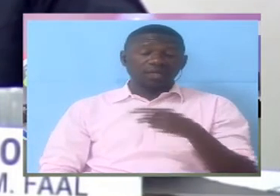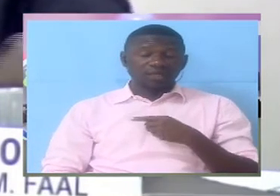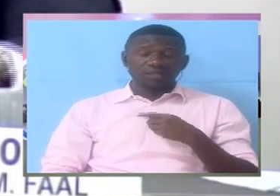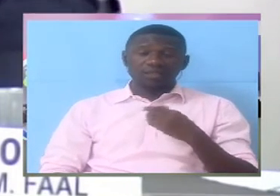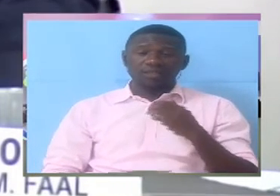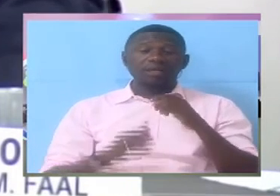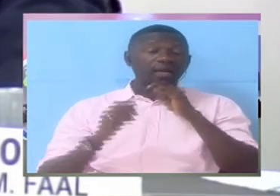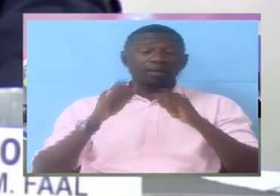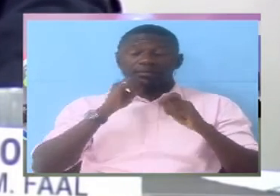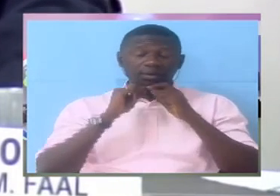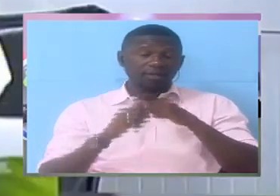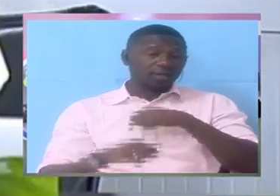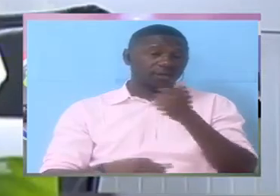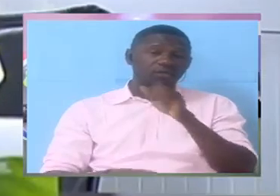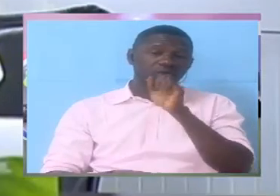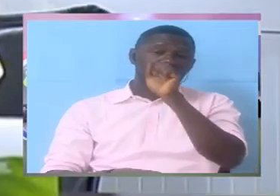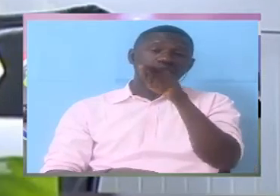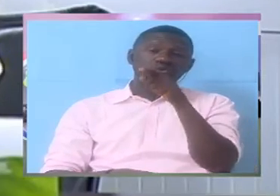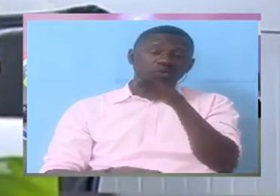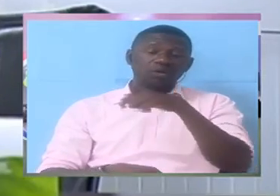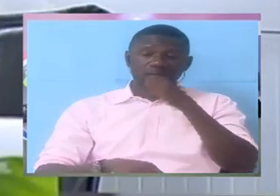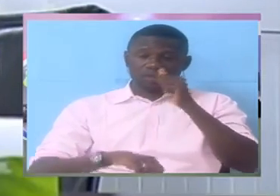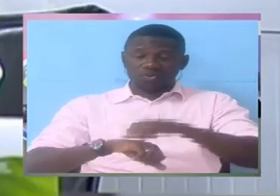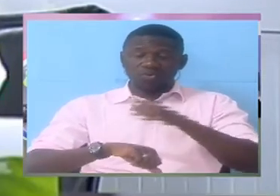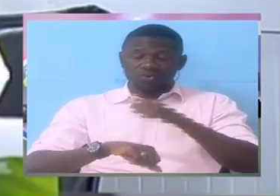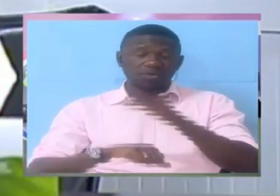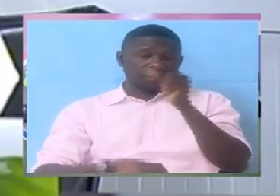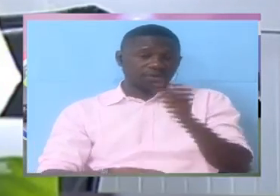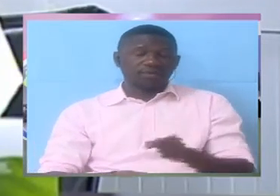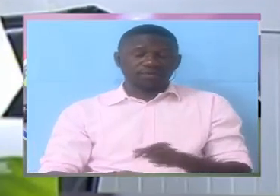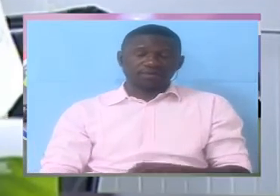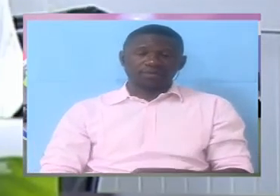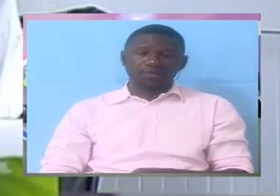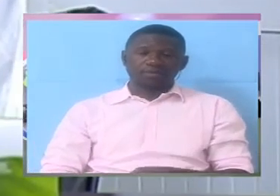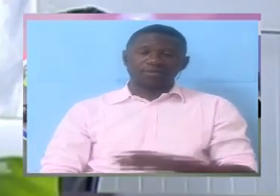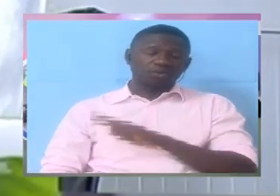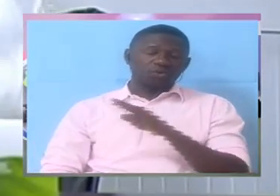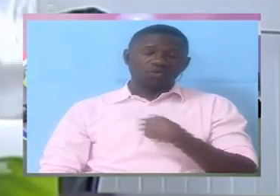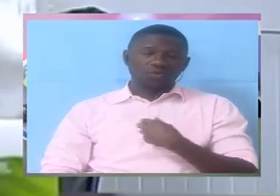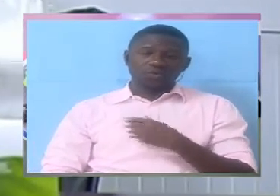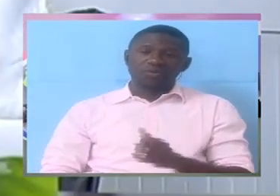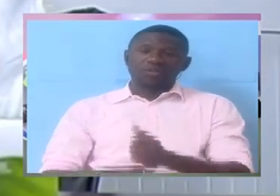experts and you are the torturer. No, we give a helping hand.